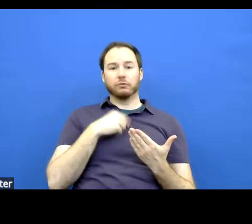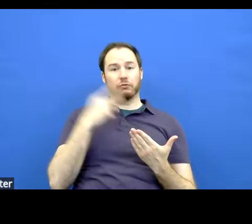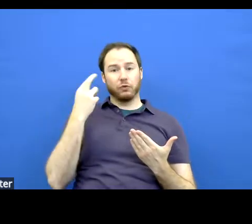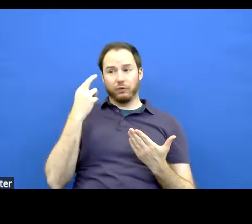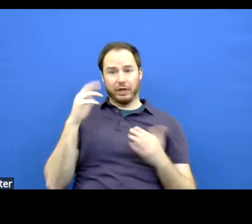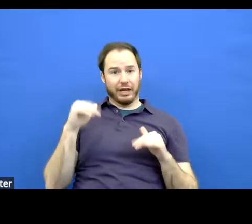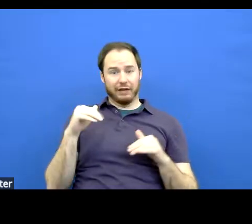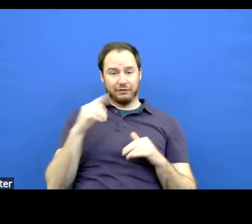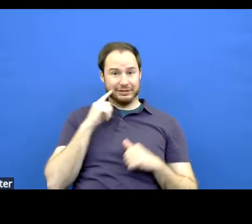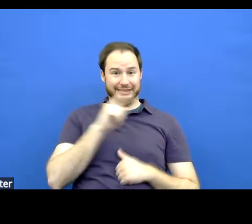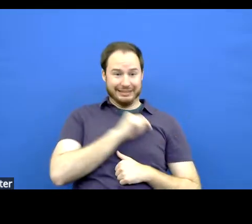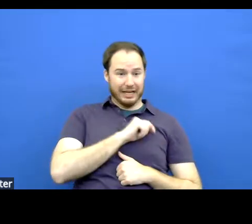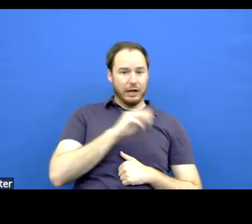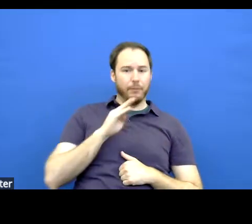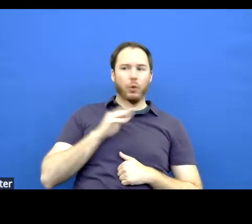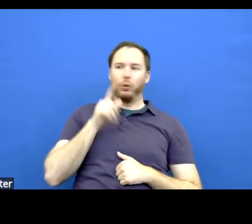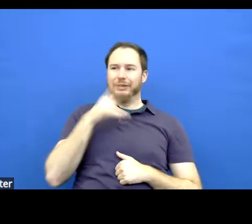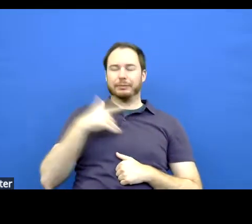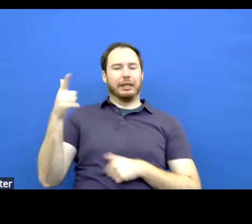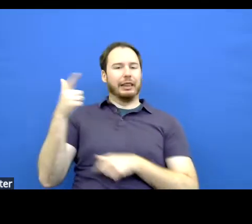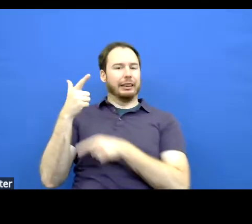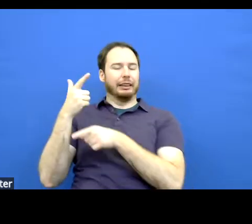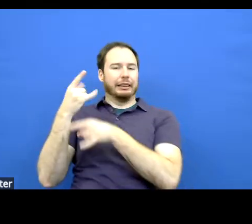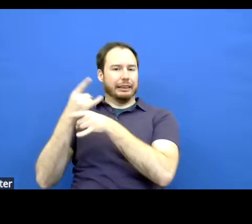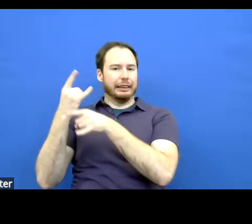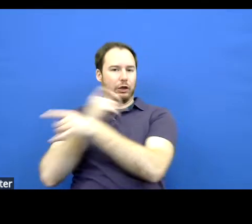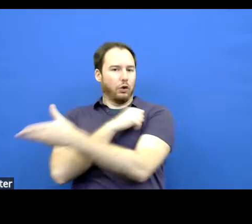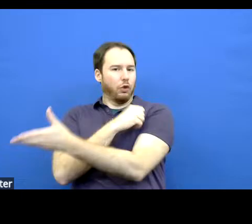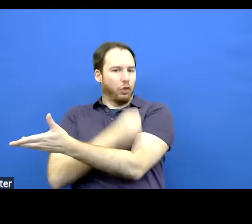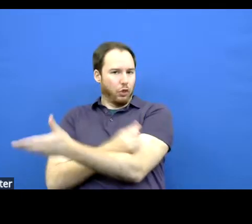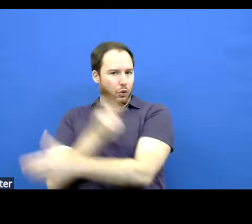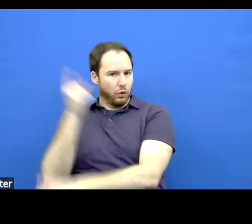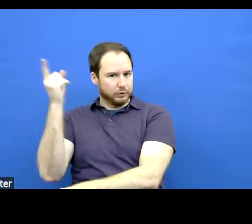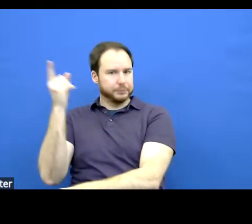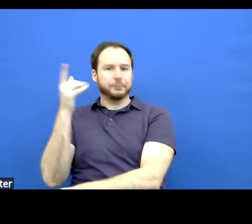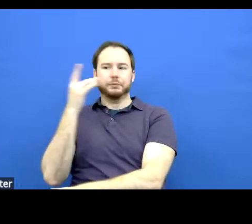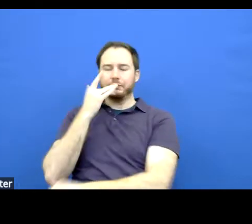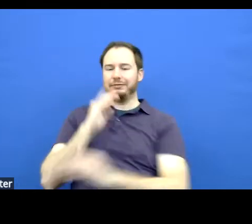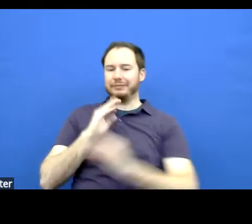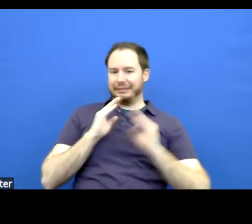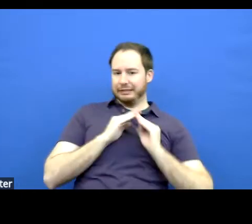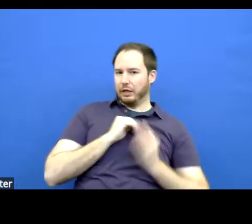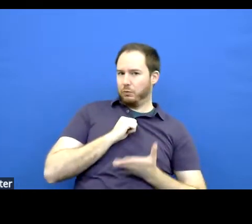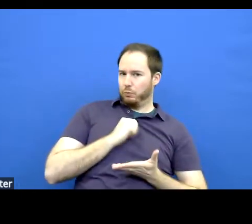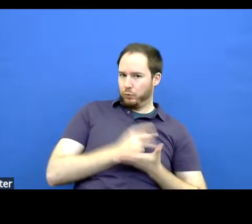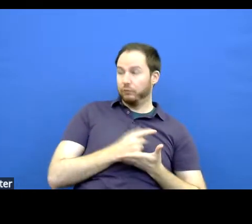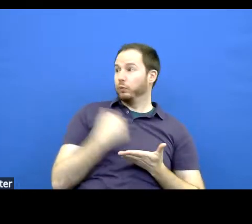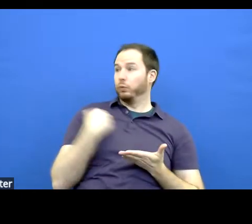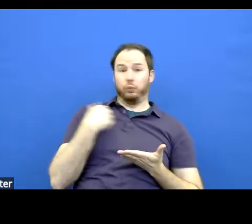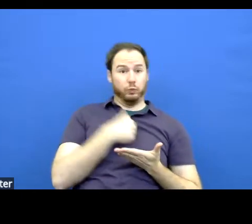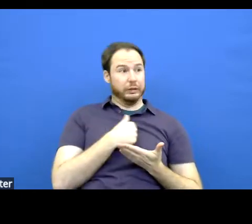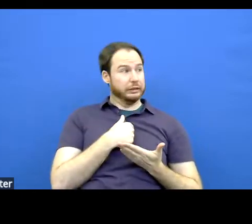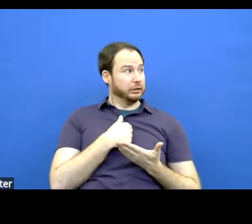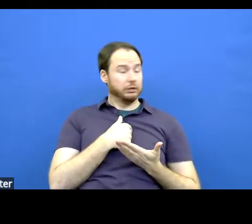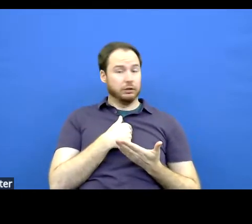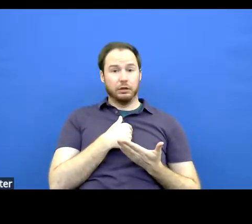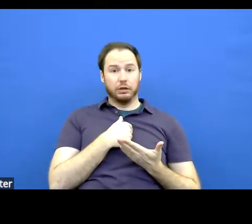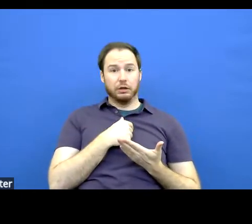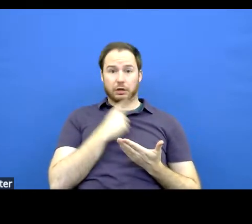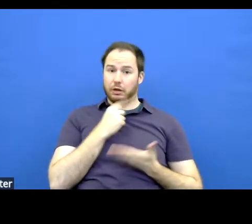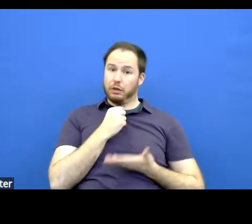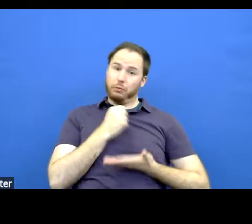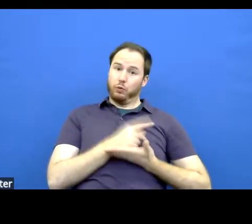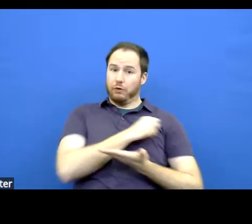board is that's from the liquor authority. The liquor authority wants to see municipal approval, and since we are the